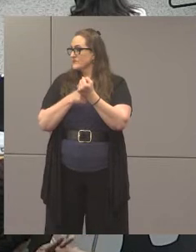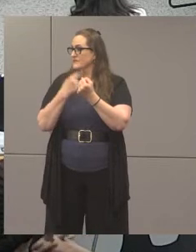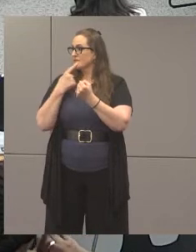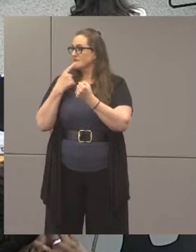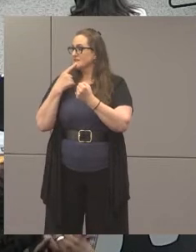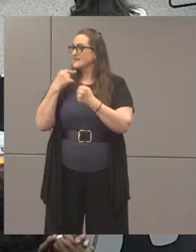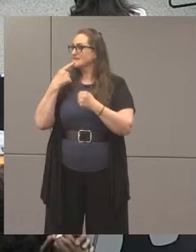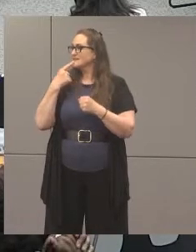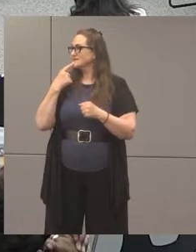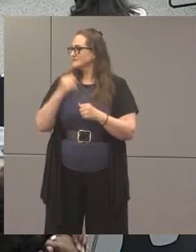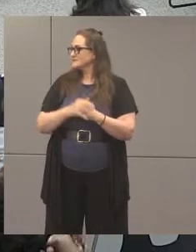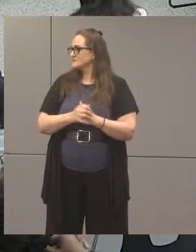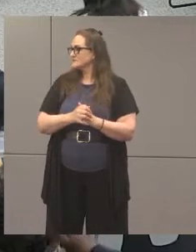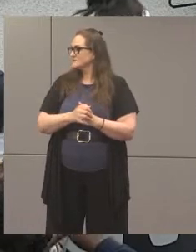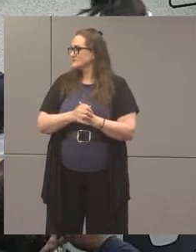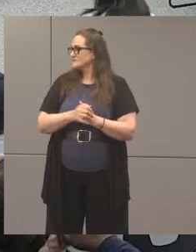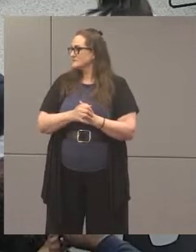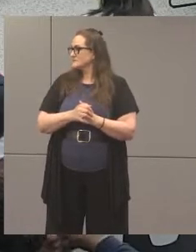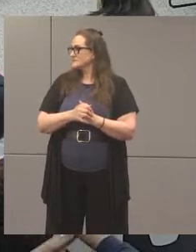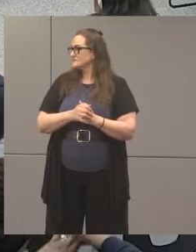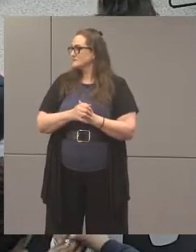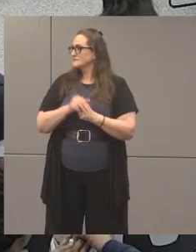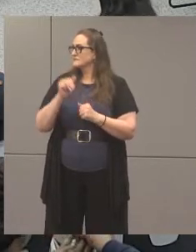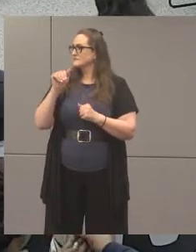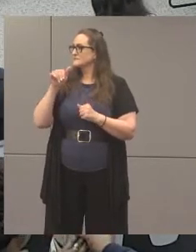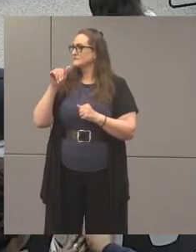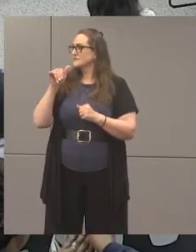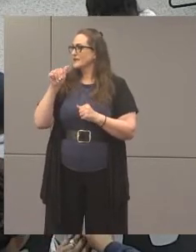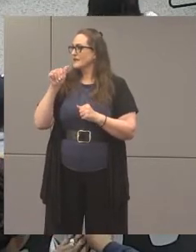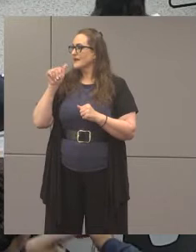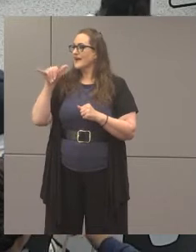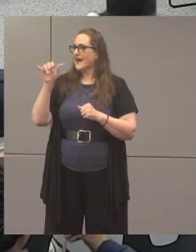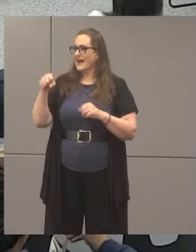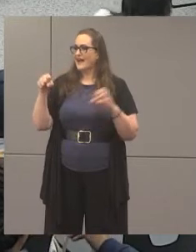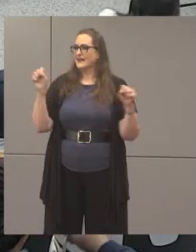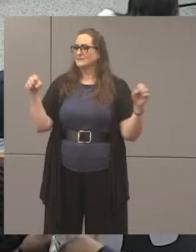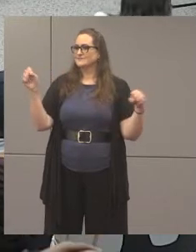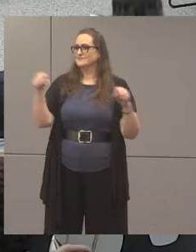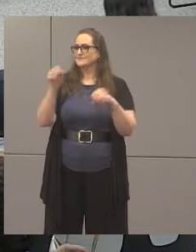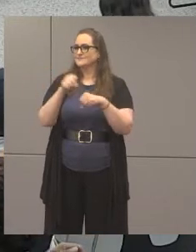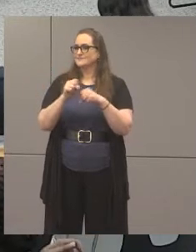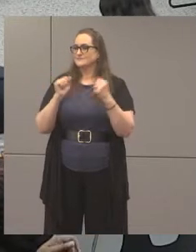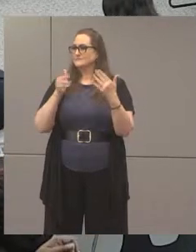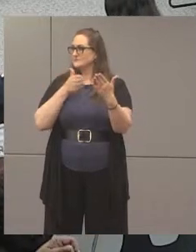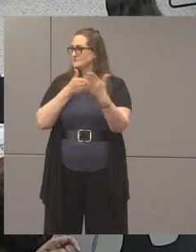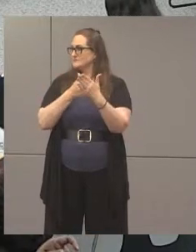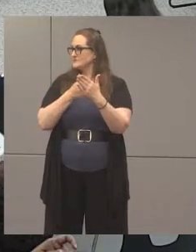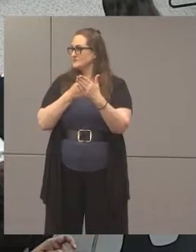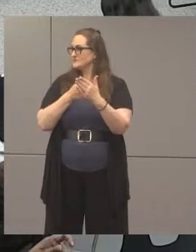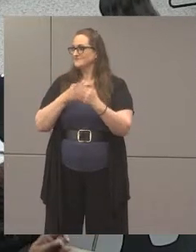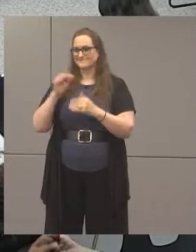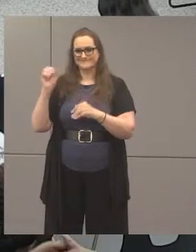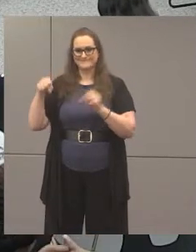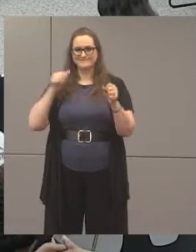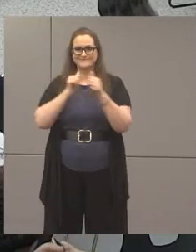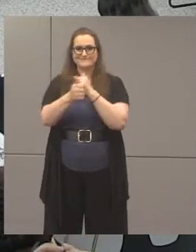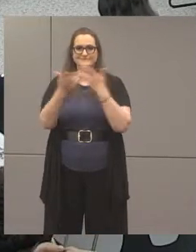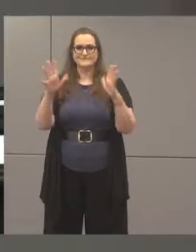signify by saying aye. Aye. Aye. All those opposed, nay. Ayes have it.